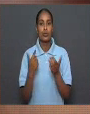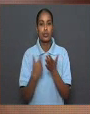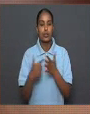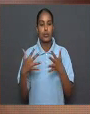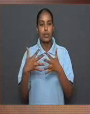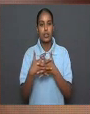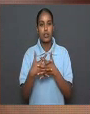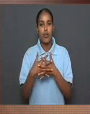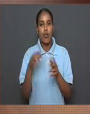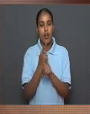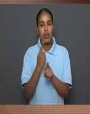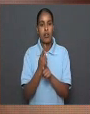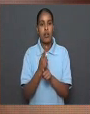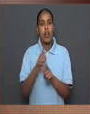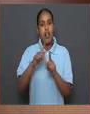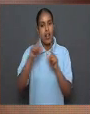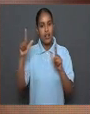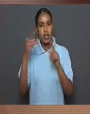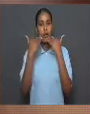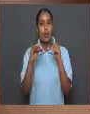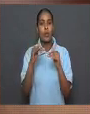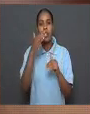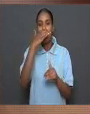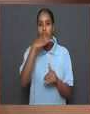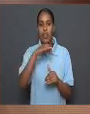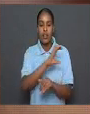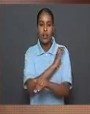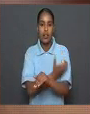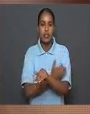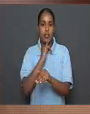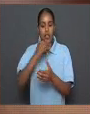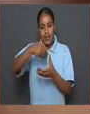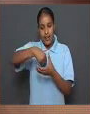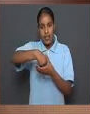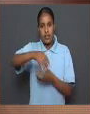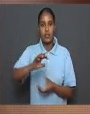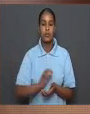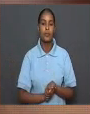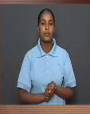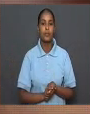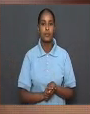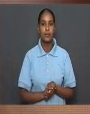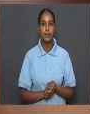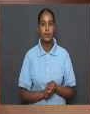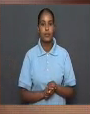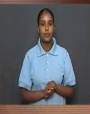mix occurs, a large amount of heat energy is released.